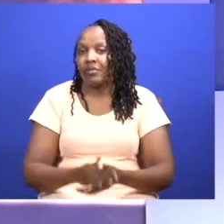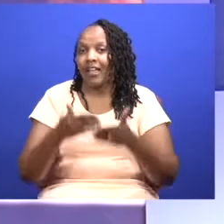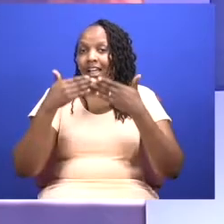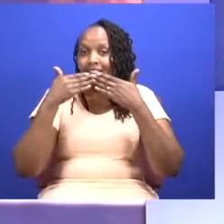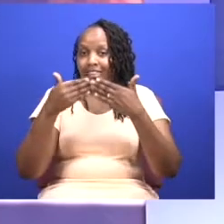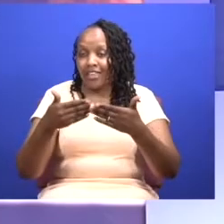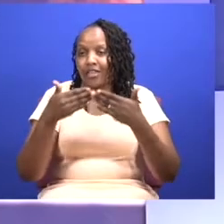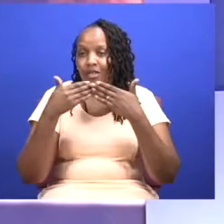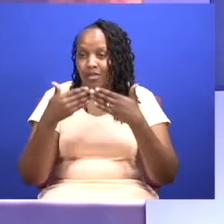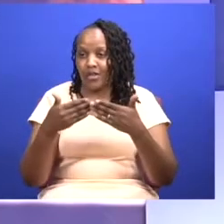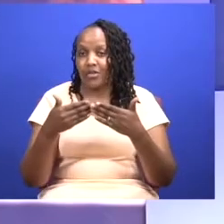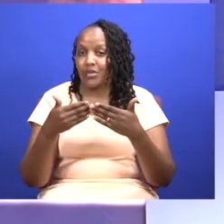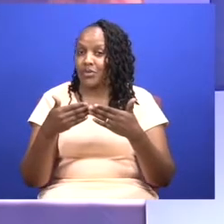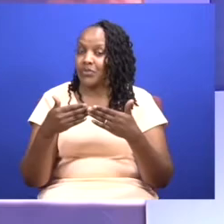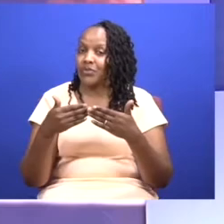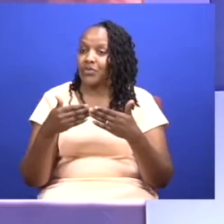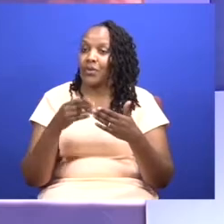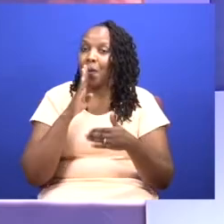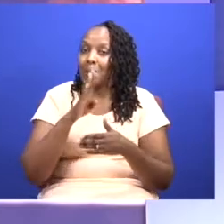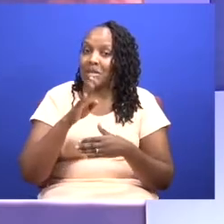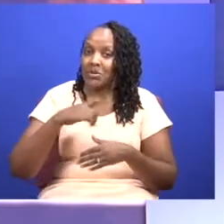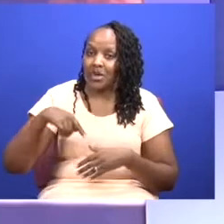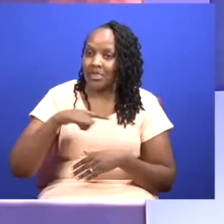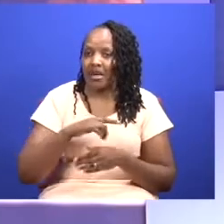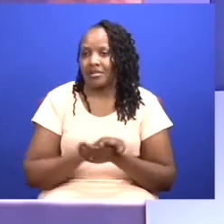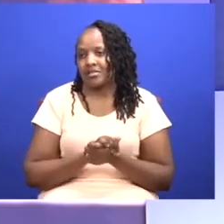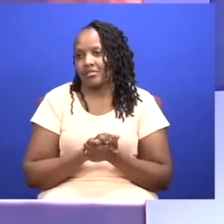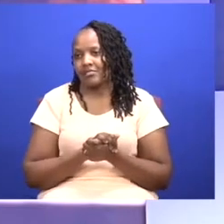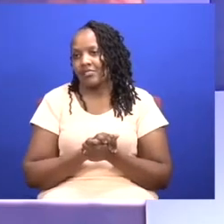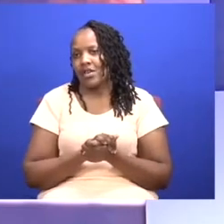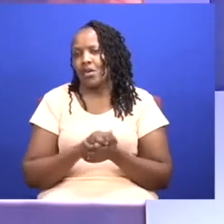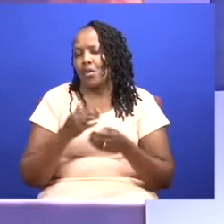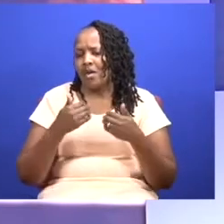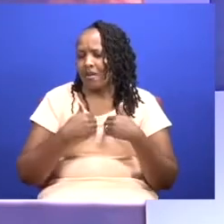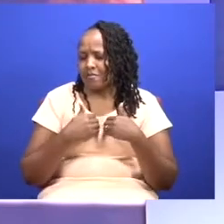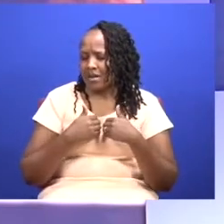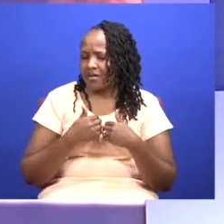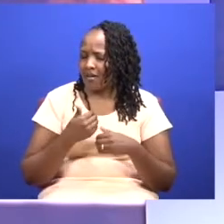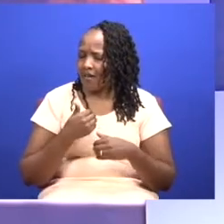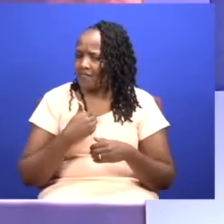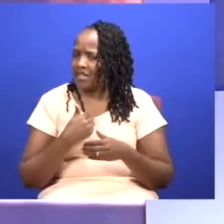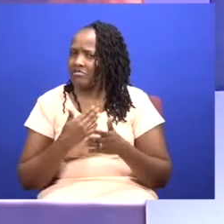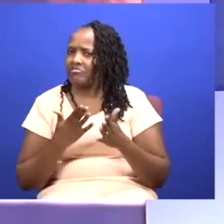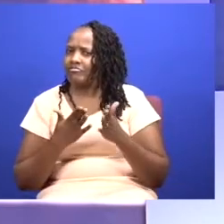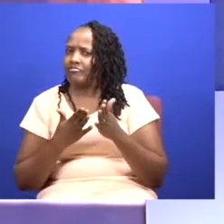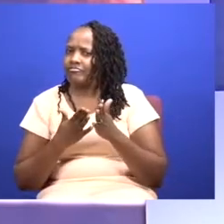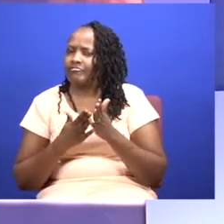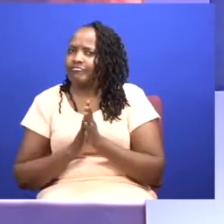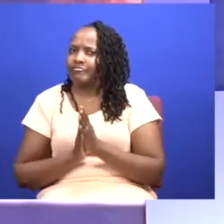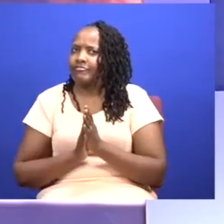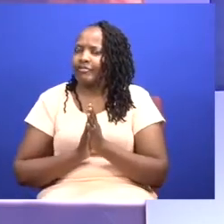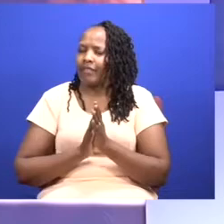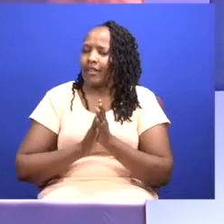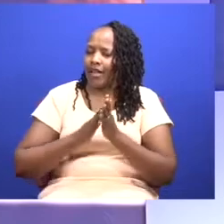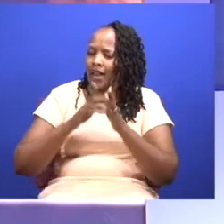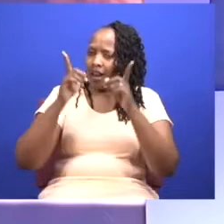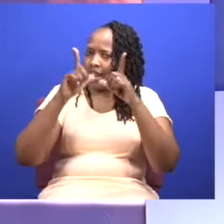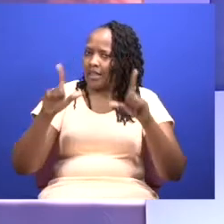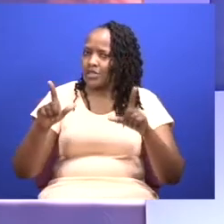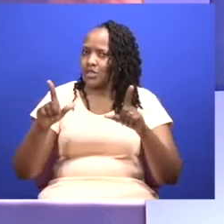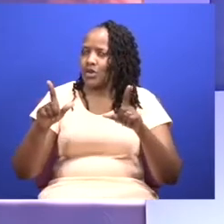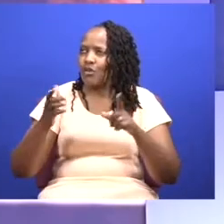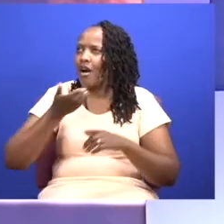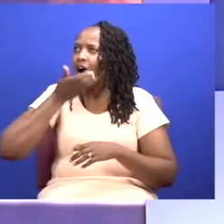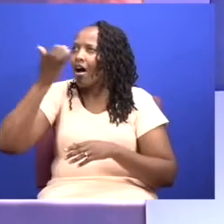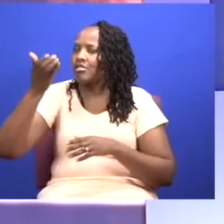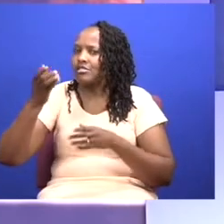Thank you for staying with us at CITAM Broadcast Service. We have been running a series this month of October titled Responding to